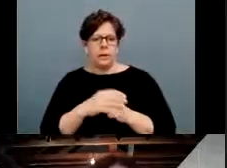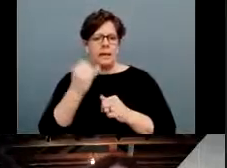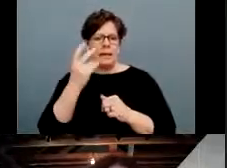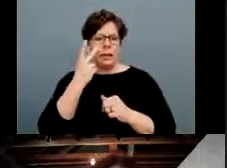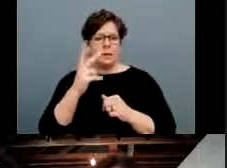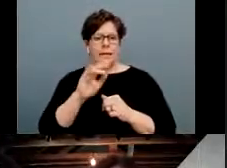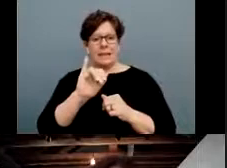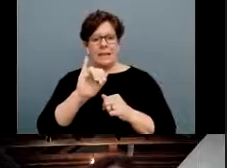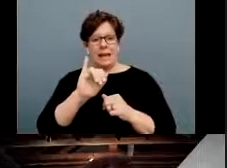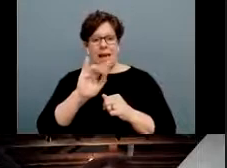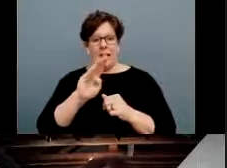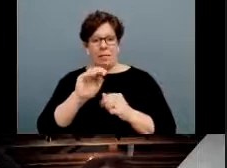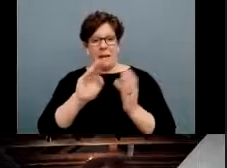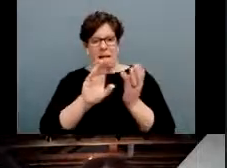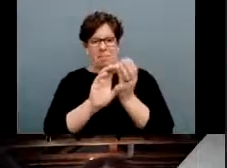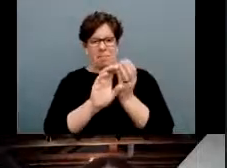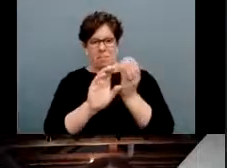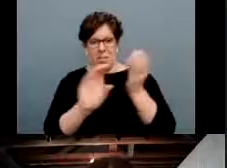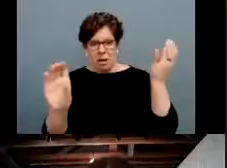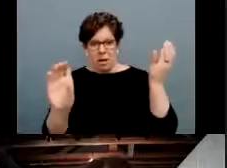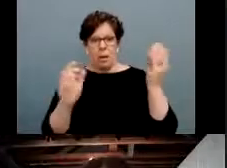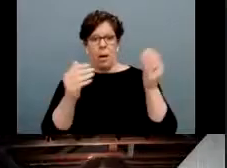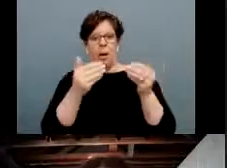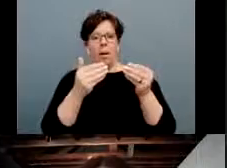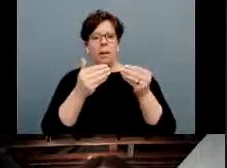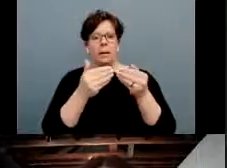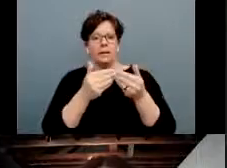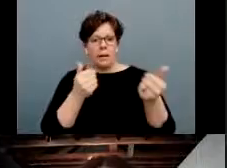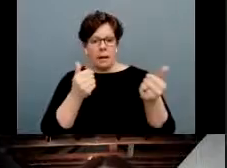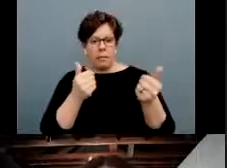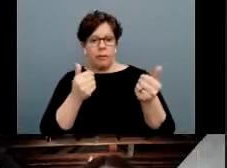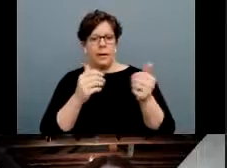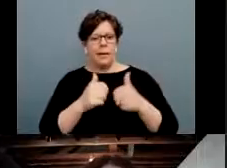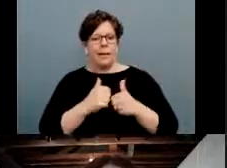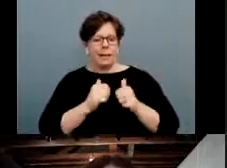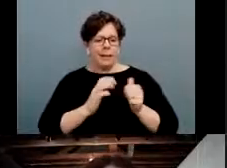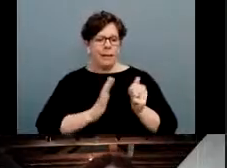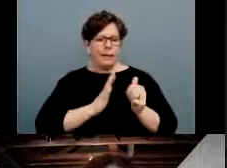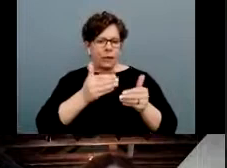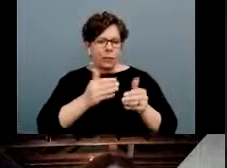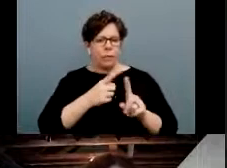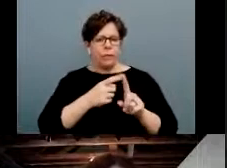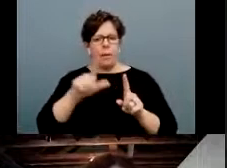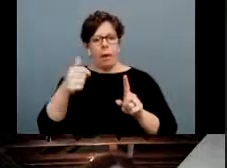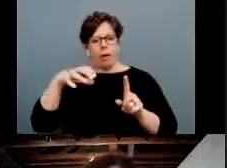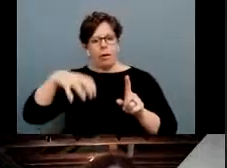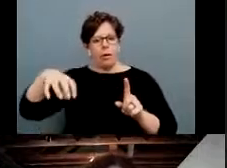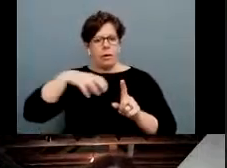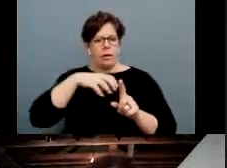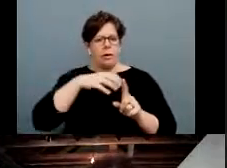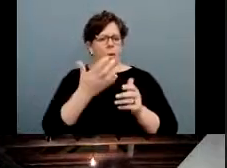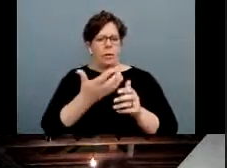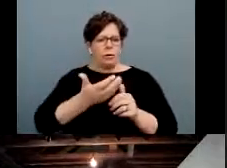that previously had separated the living room from these additional spaces. And this was removed to make